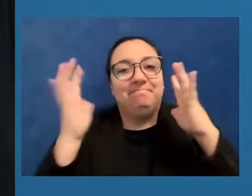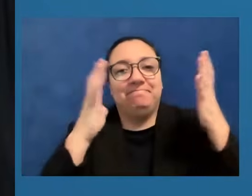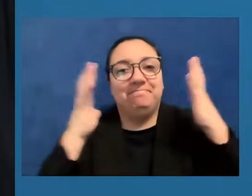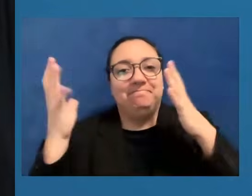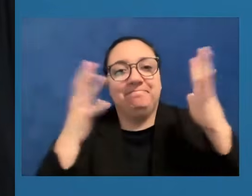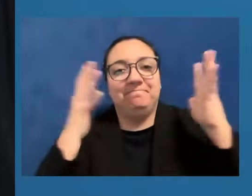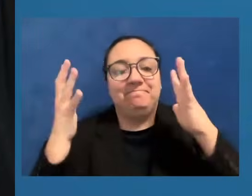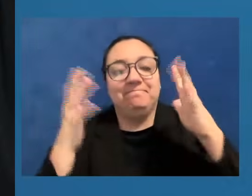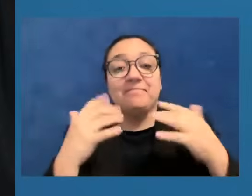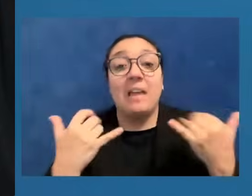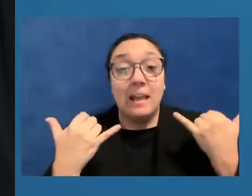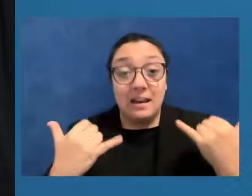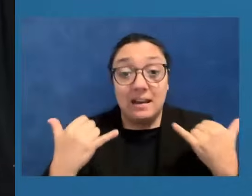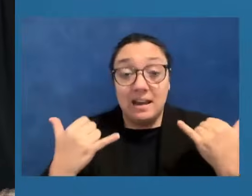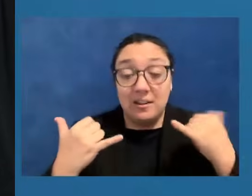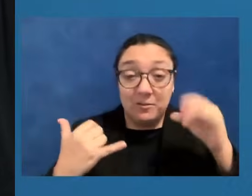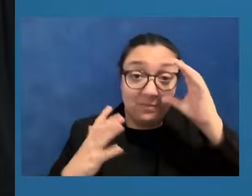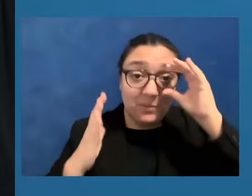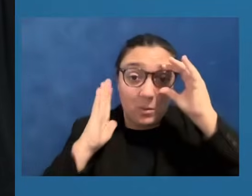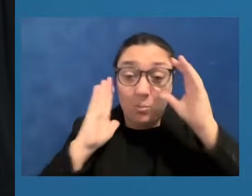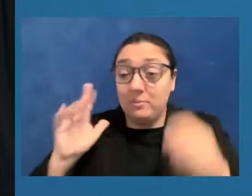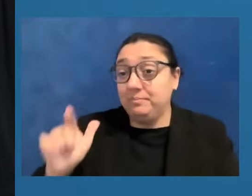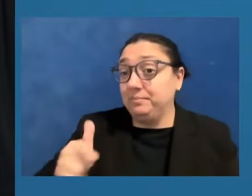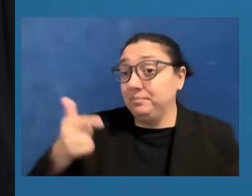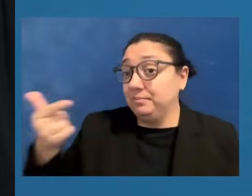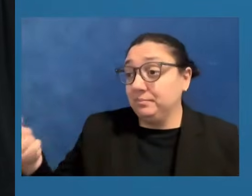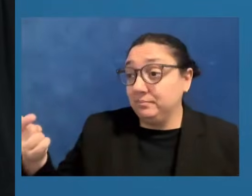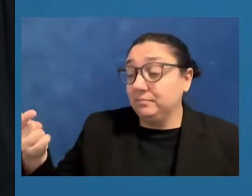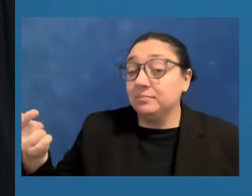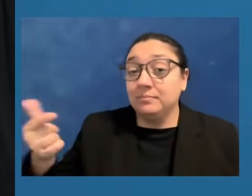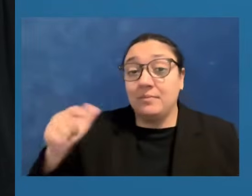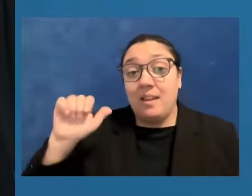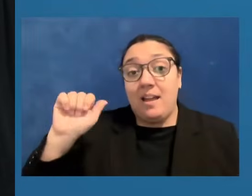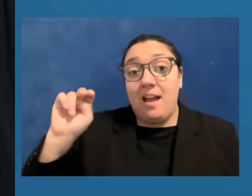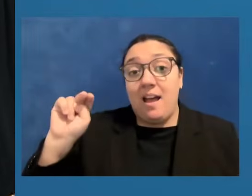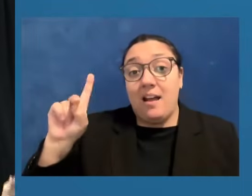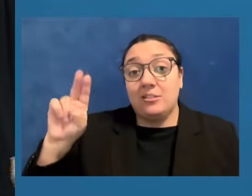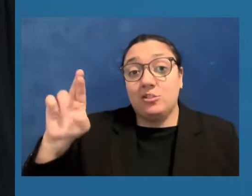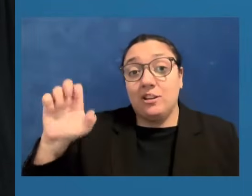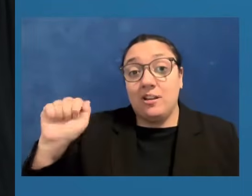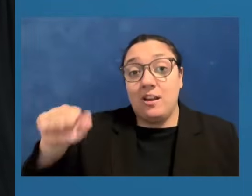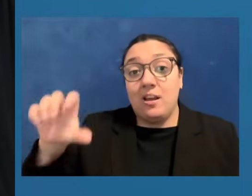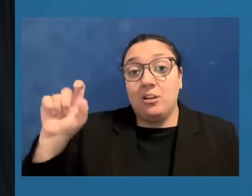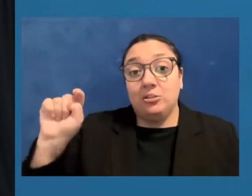And I now have the privilege of introducing our Majority Leader, Andrea Stewart-Cousins.